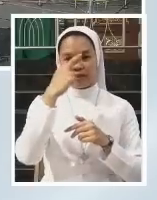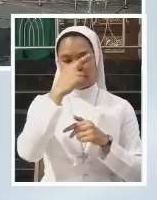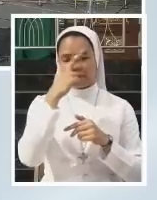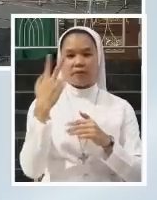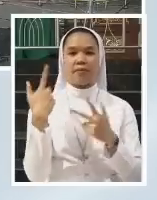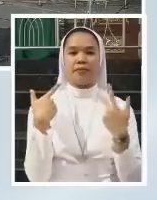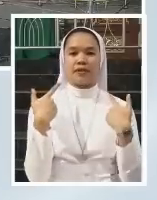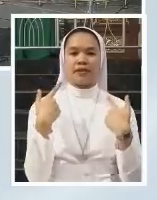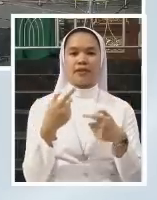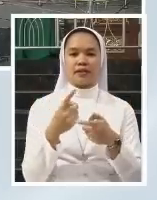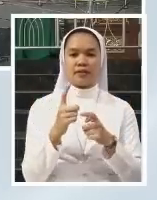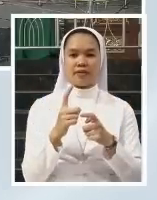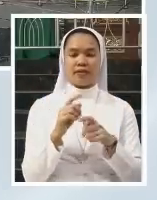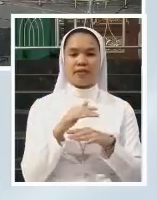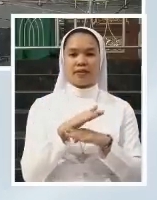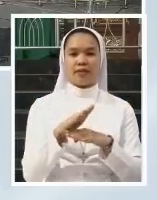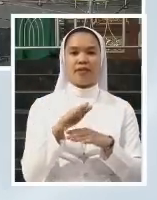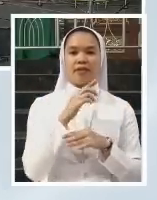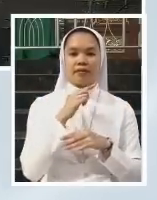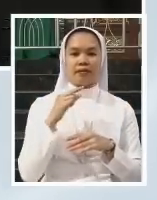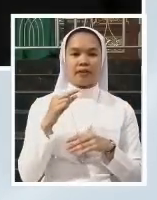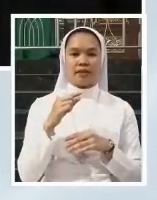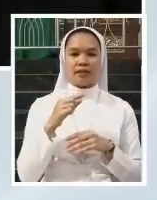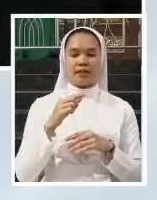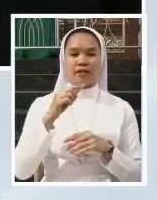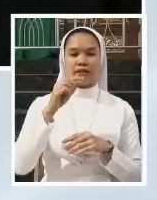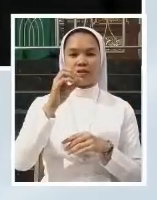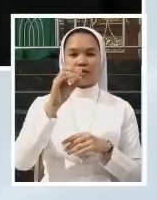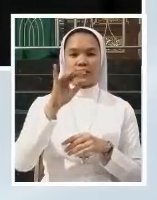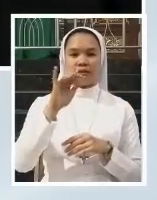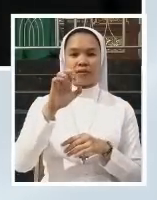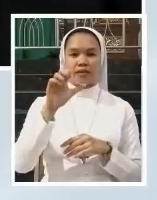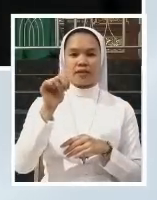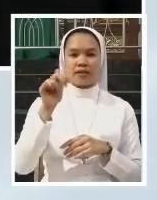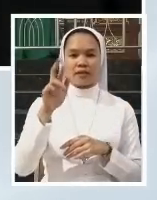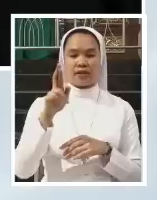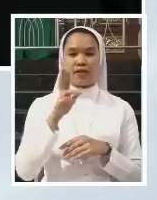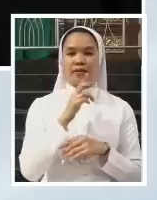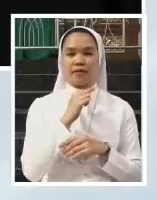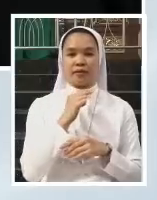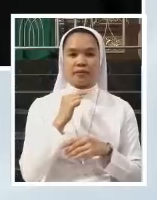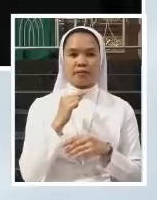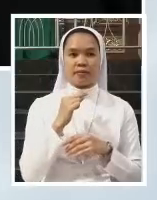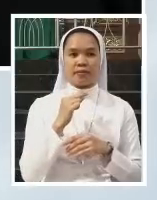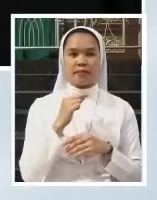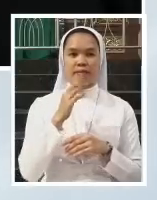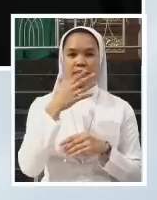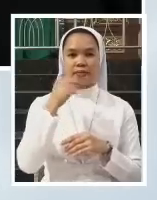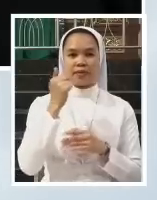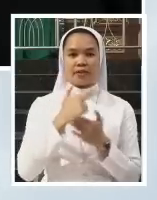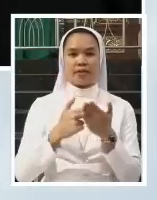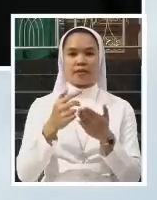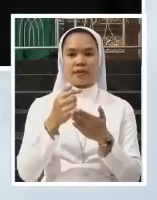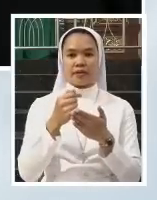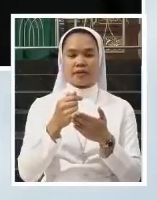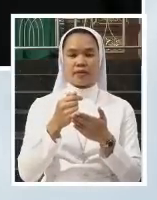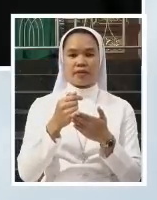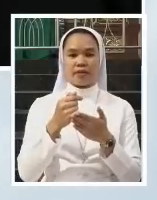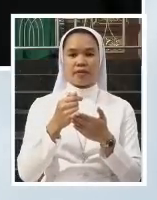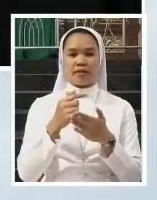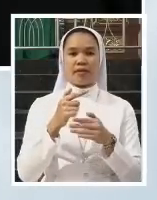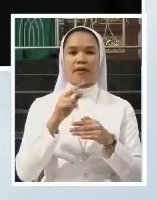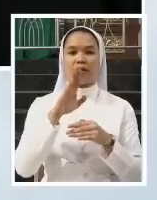hereby appoint Reverend Father Leopoldo Sara, Parish Priest, of Our Lady of the Most Holy Rosary